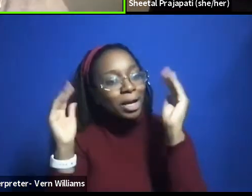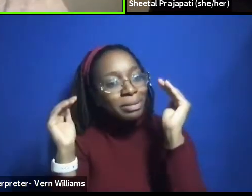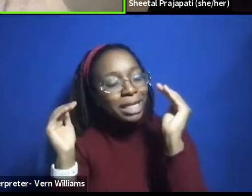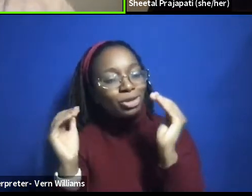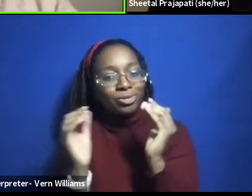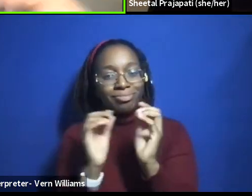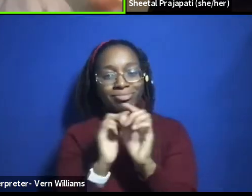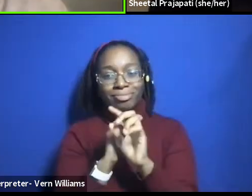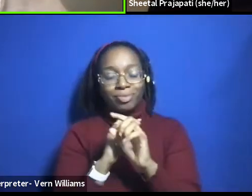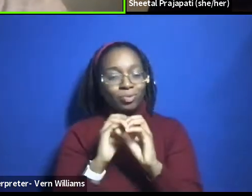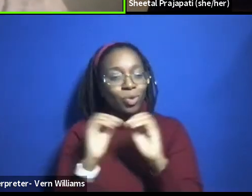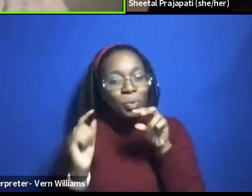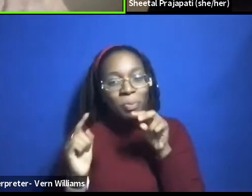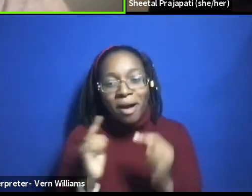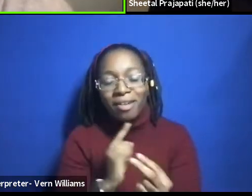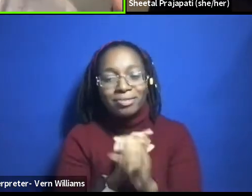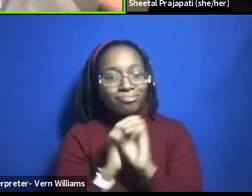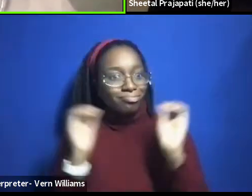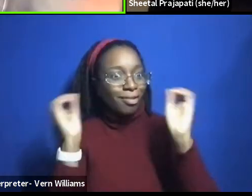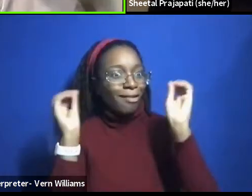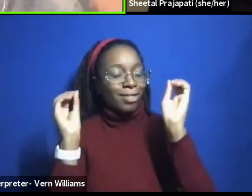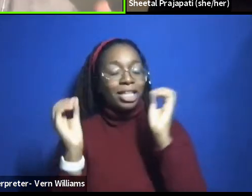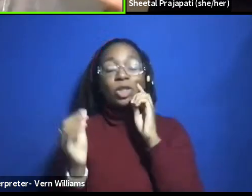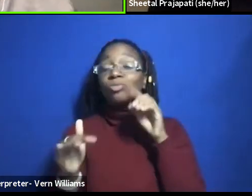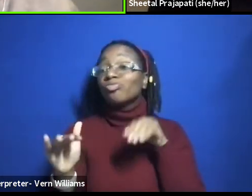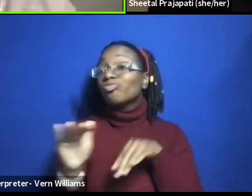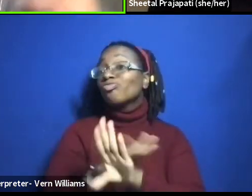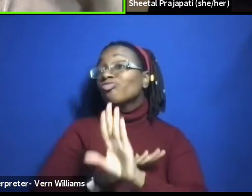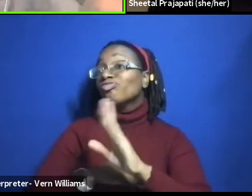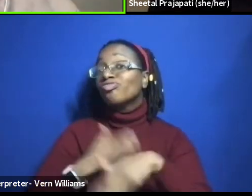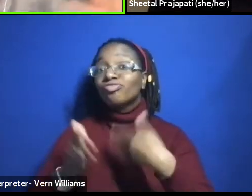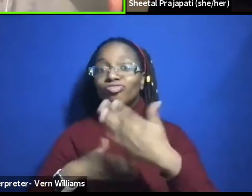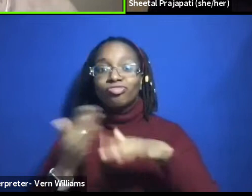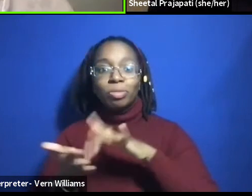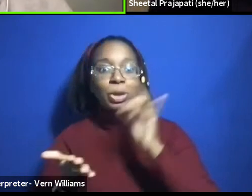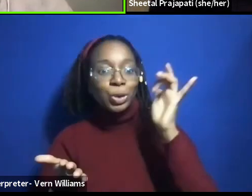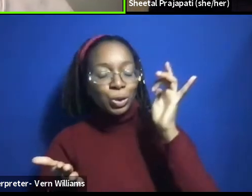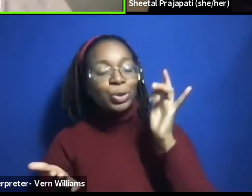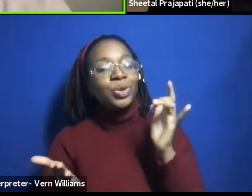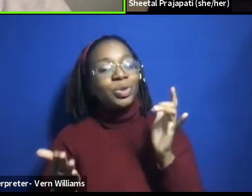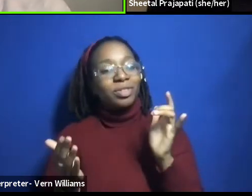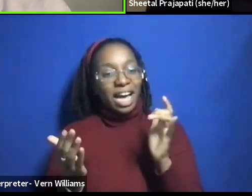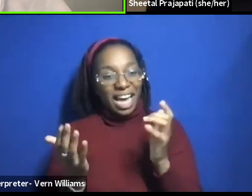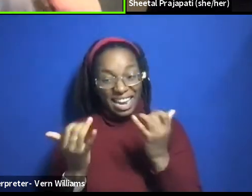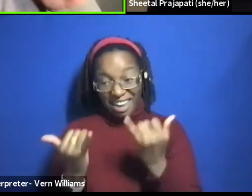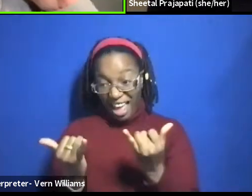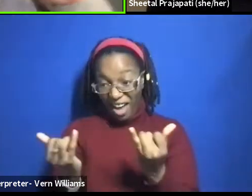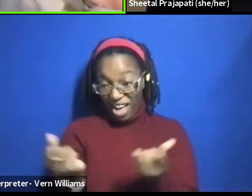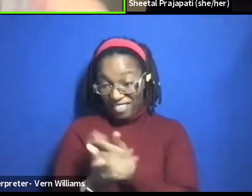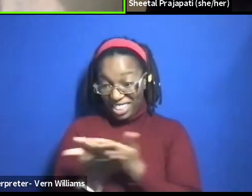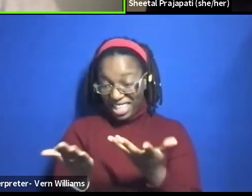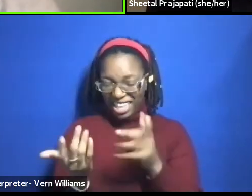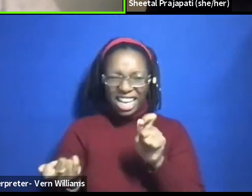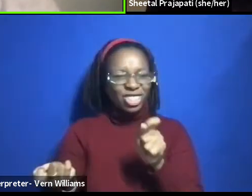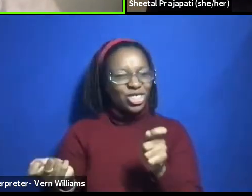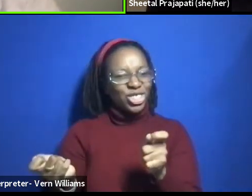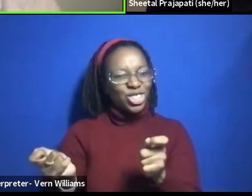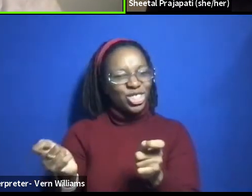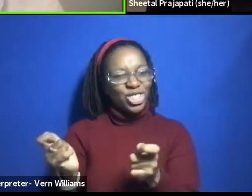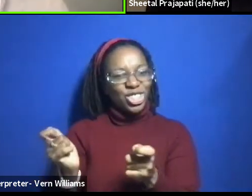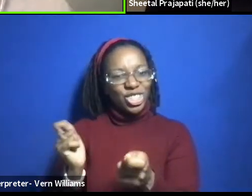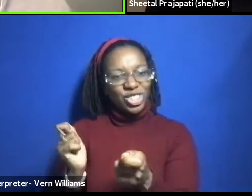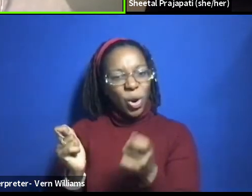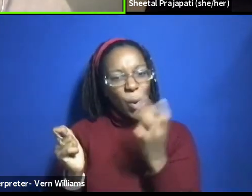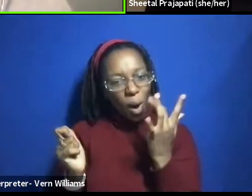you know, and how you can kind of change things around by just offering a completely different